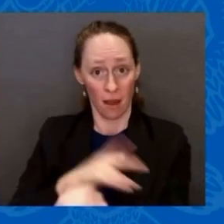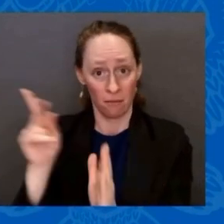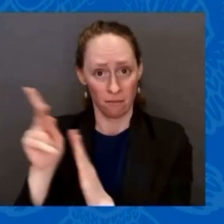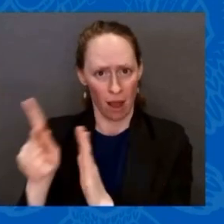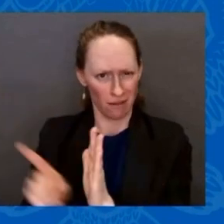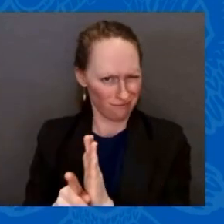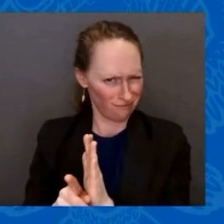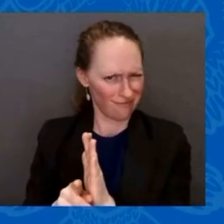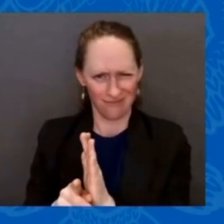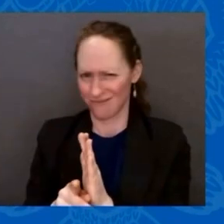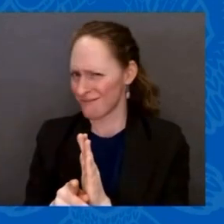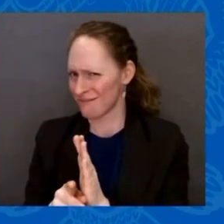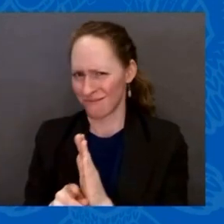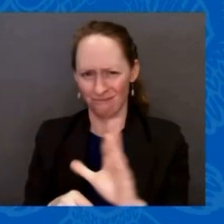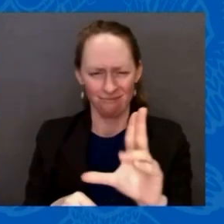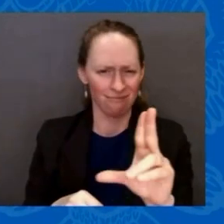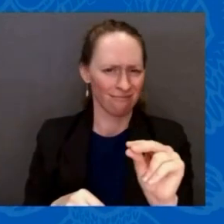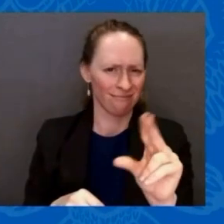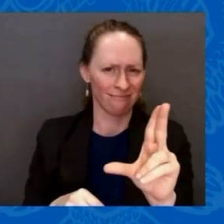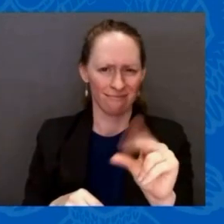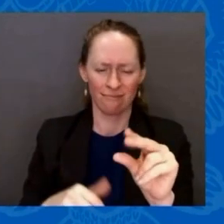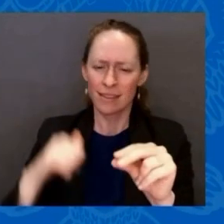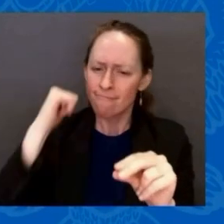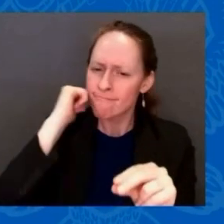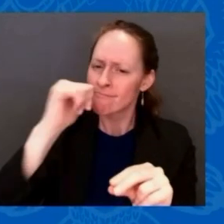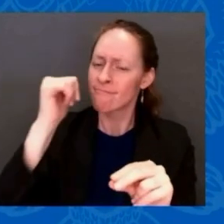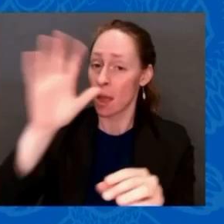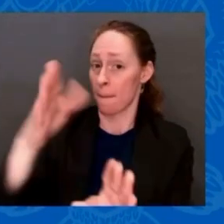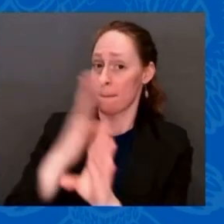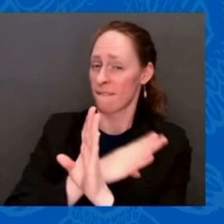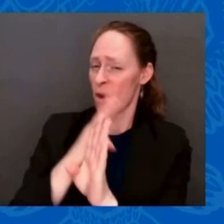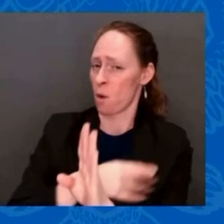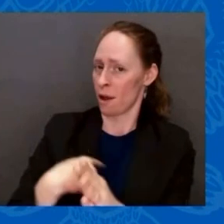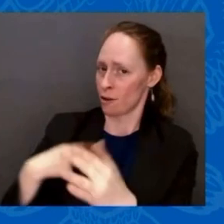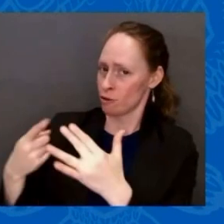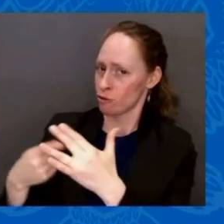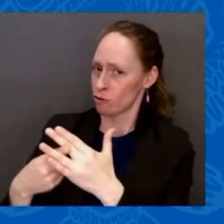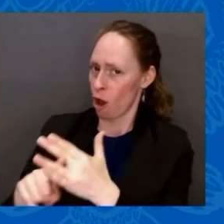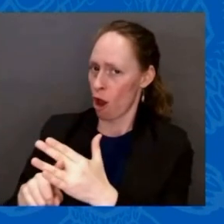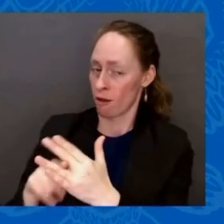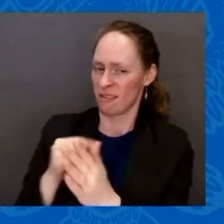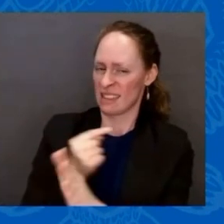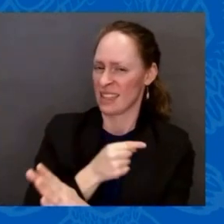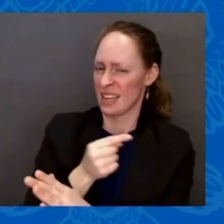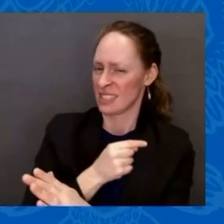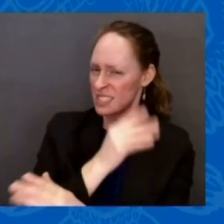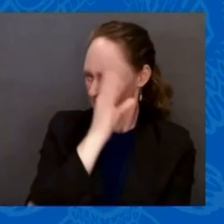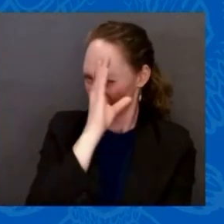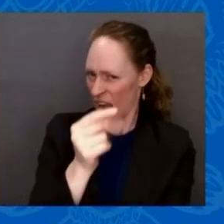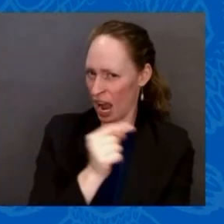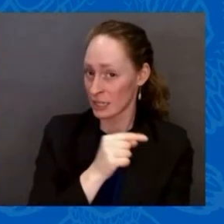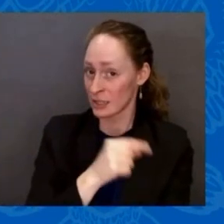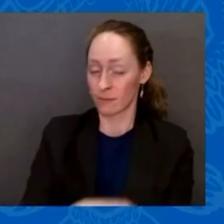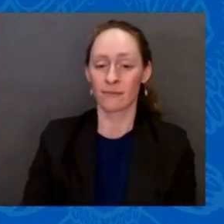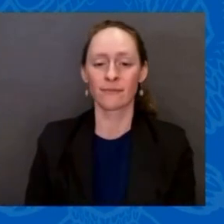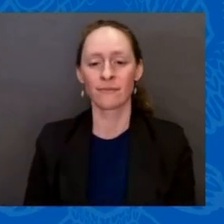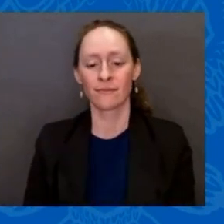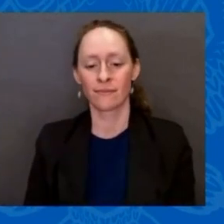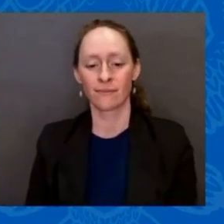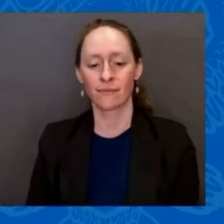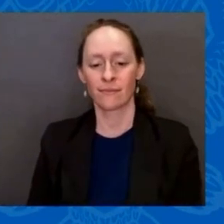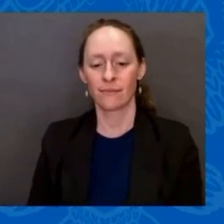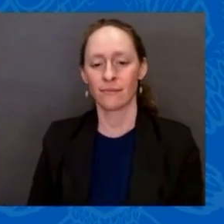took office, you may remember, I took a lot of criticism in my presidency. Republicans charged me were encouraging people to stay home, not